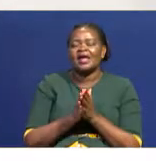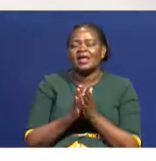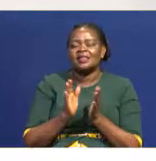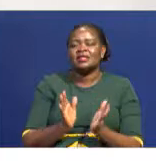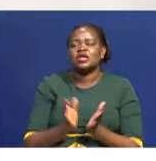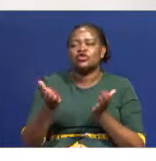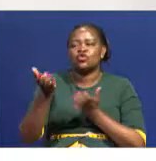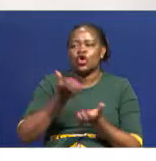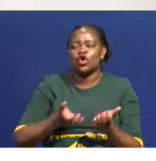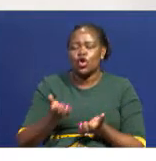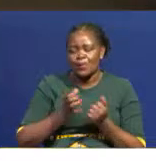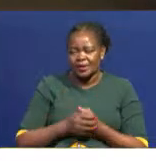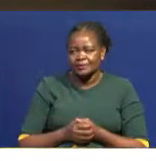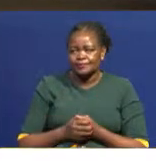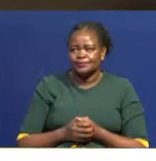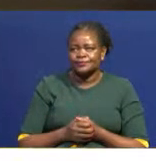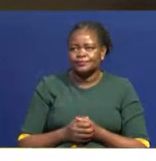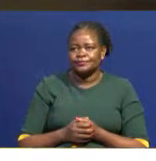general economy.